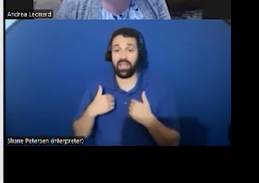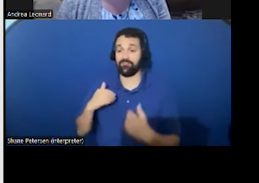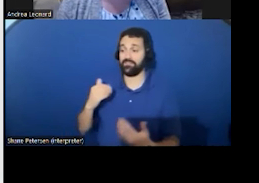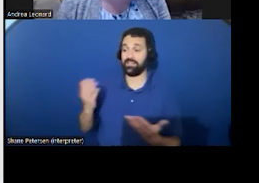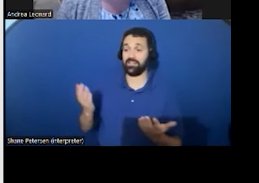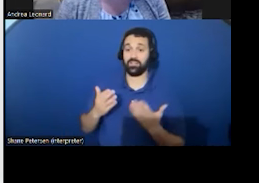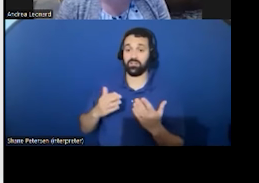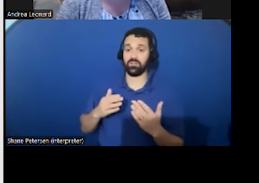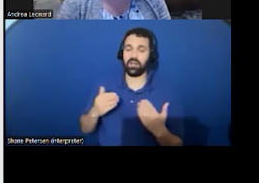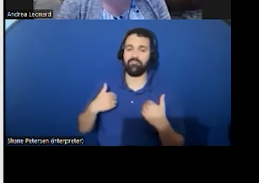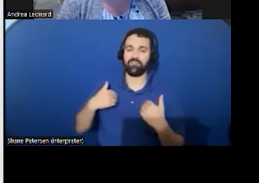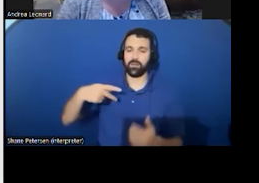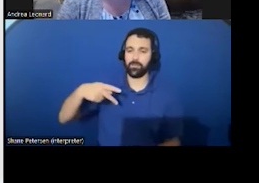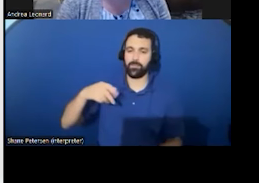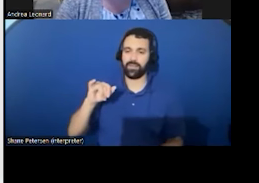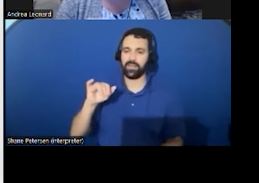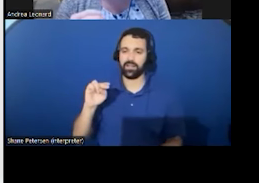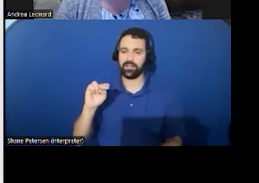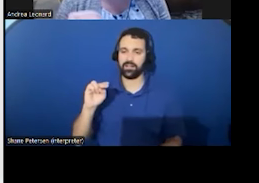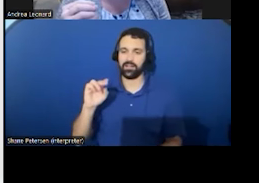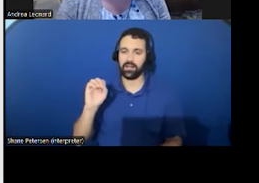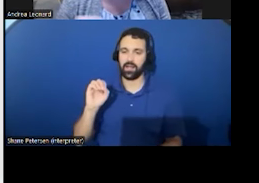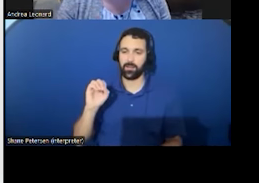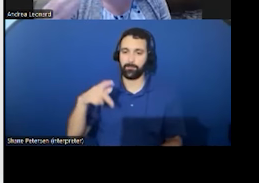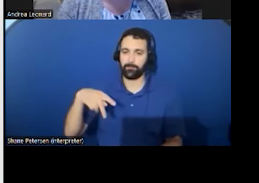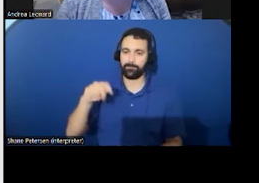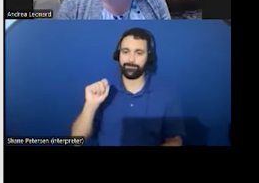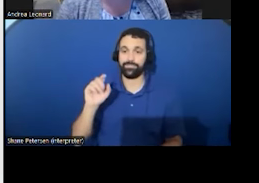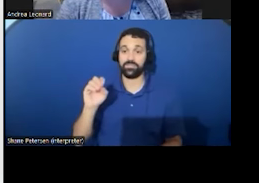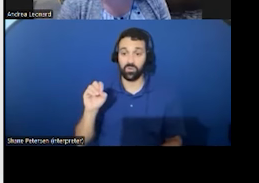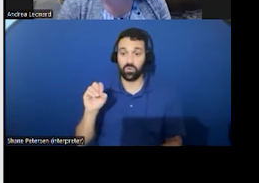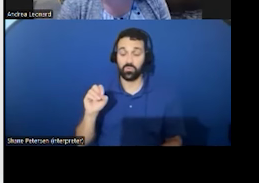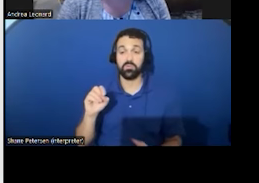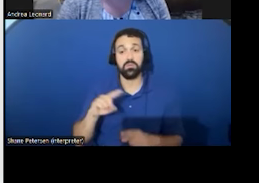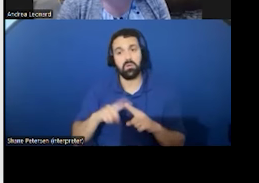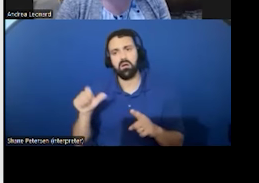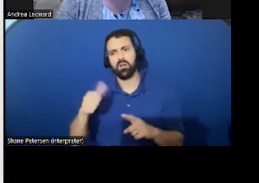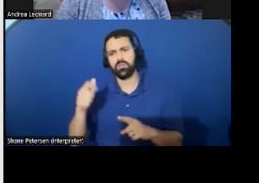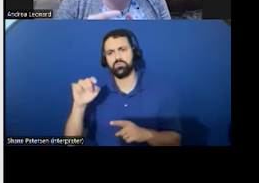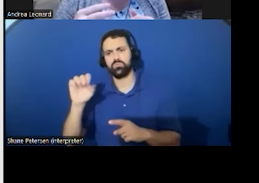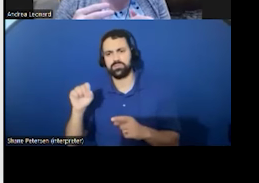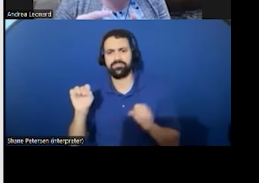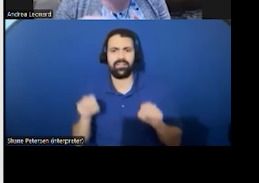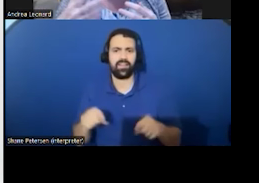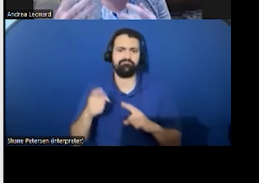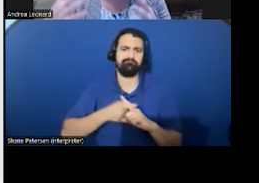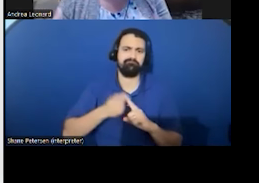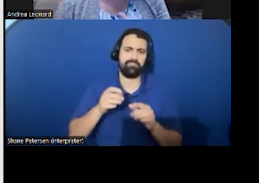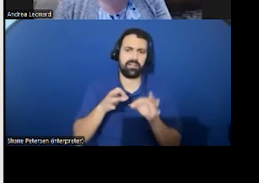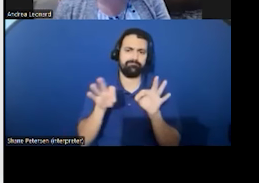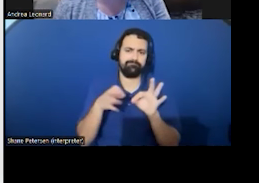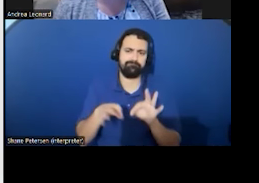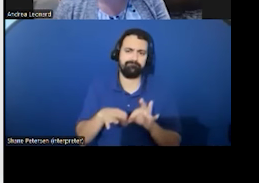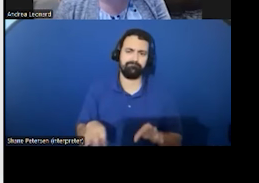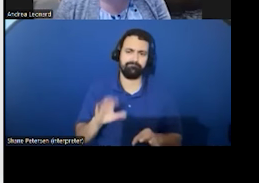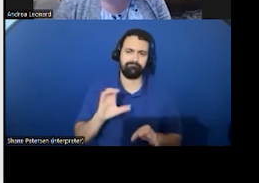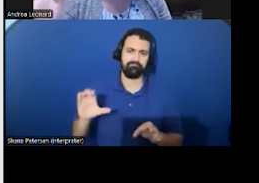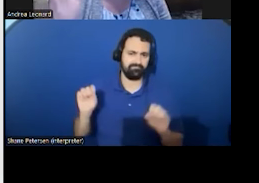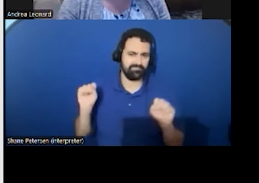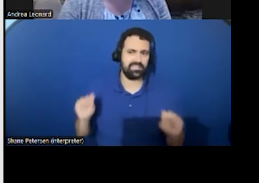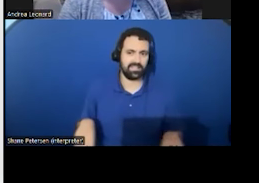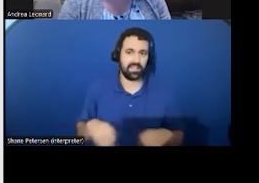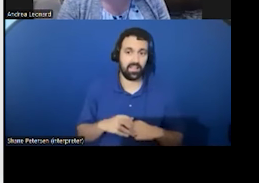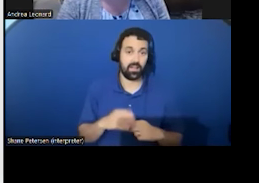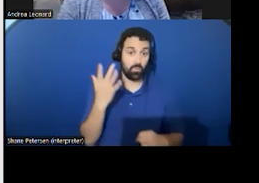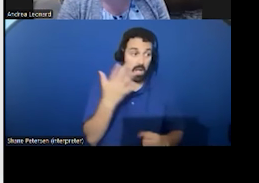other schools might have other tools that have automatic captioning included with them so that students can use those tools